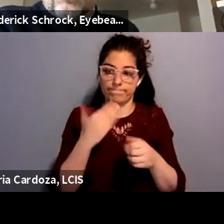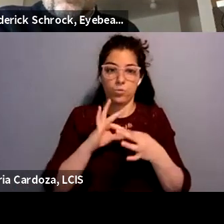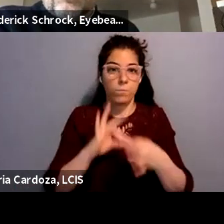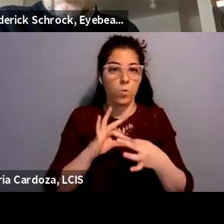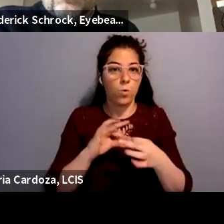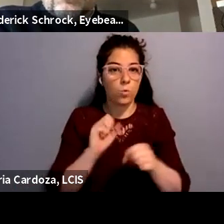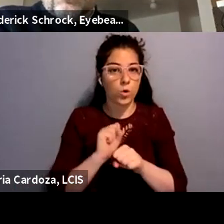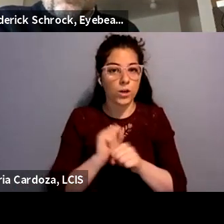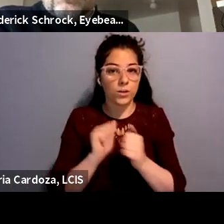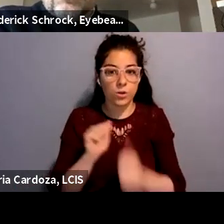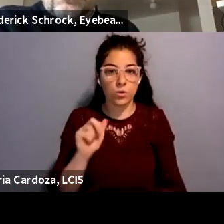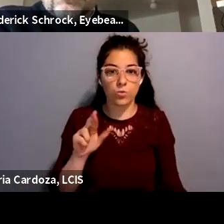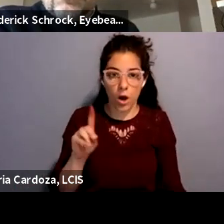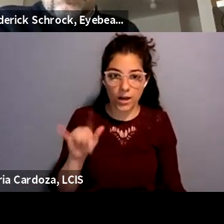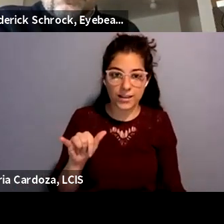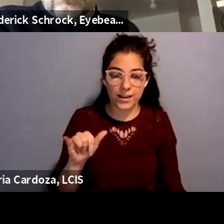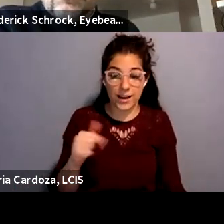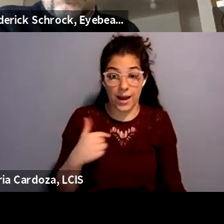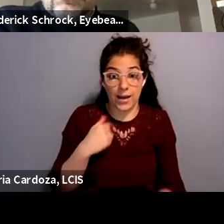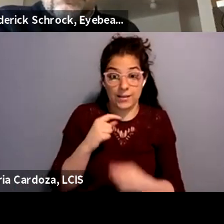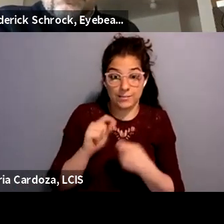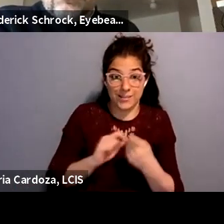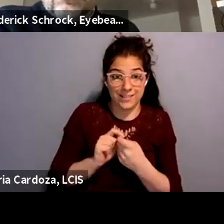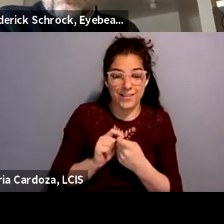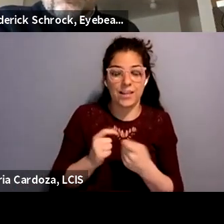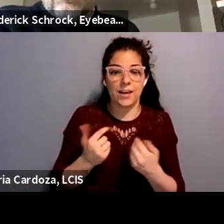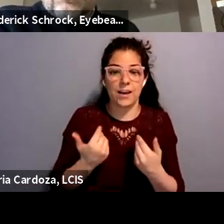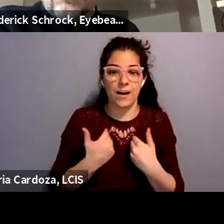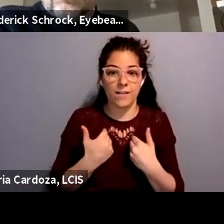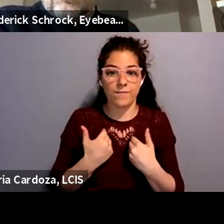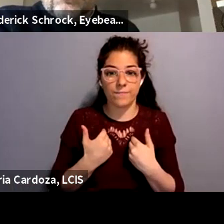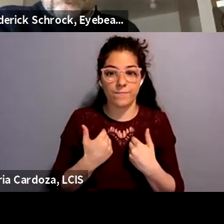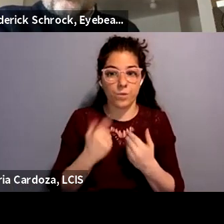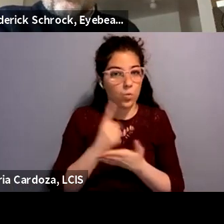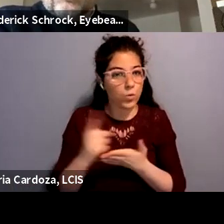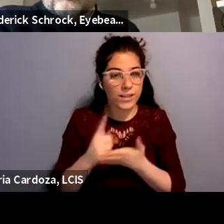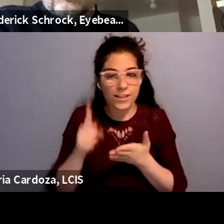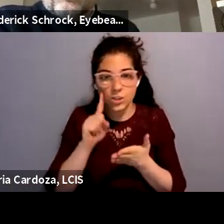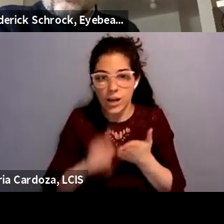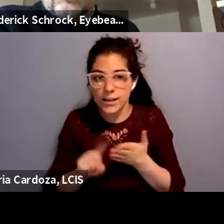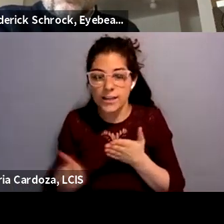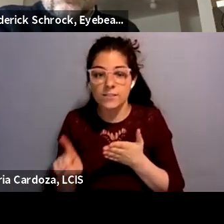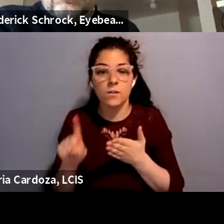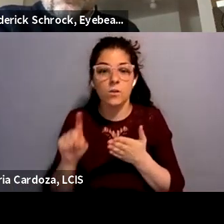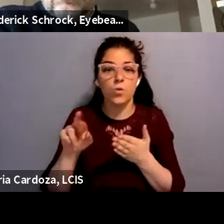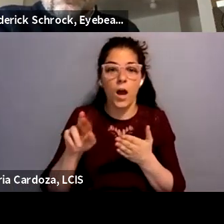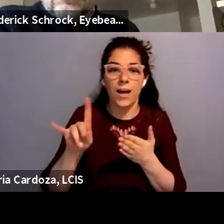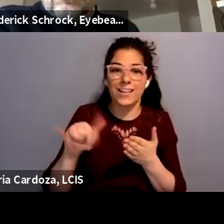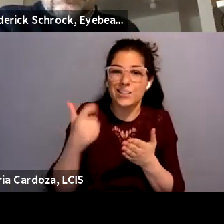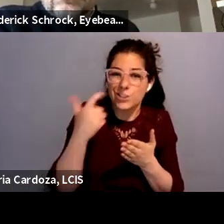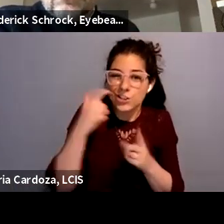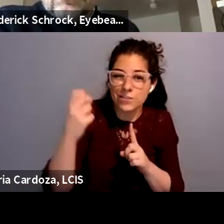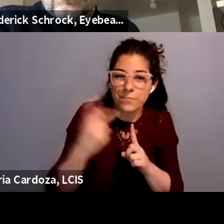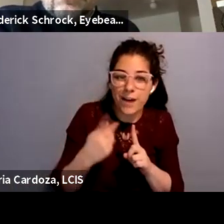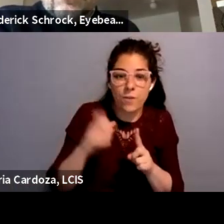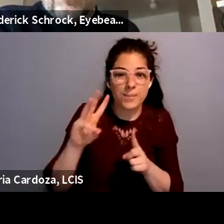with Roddy, and I specifically, you know, we have weekly check-ins. Roddy had just come back from a